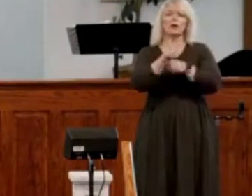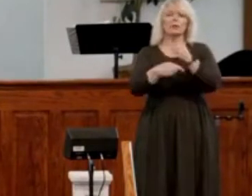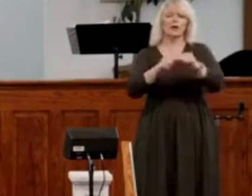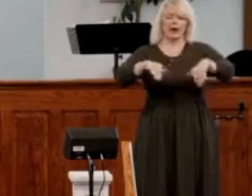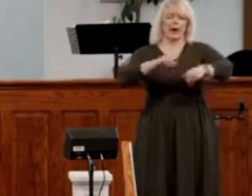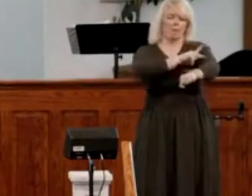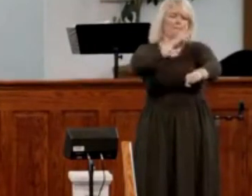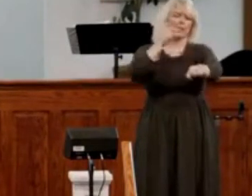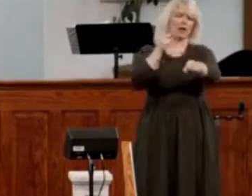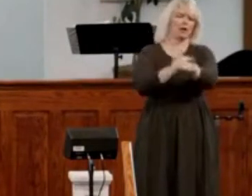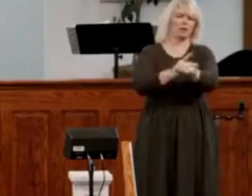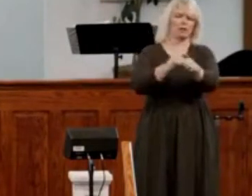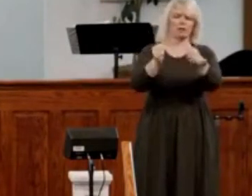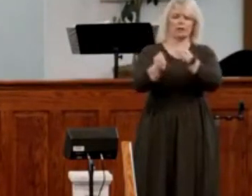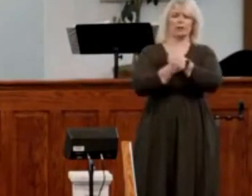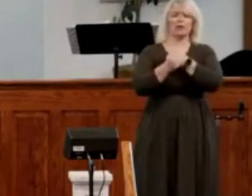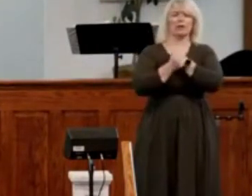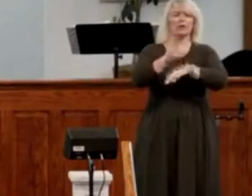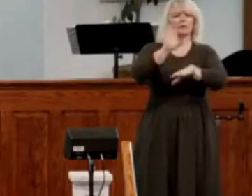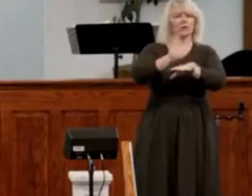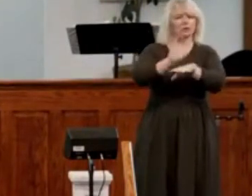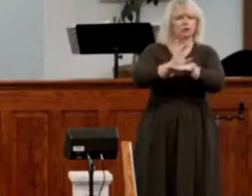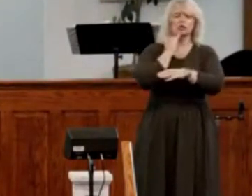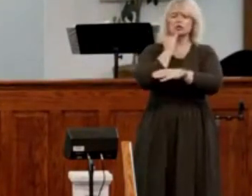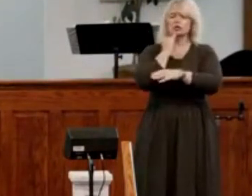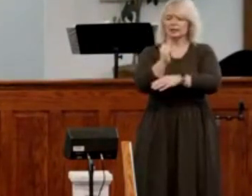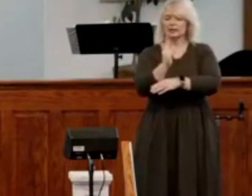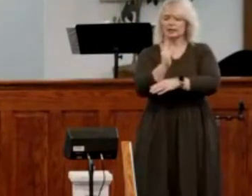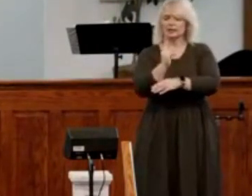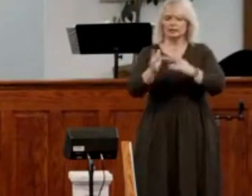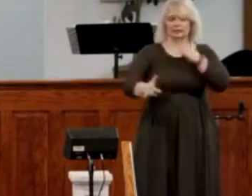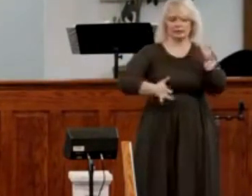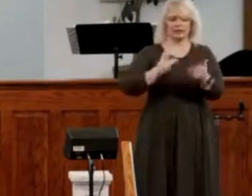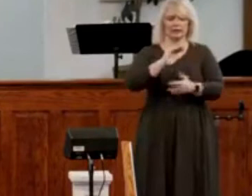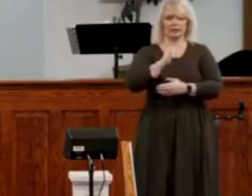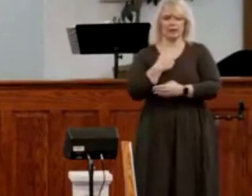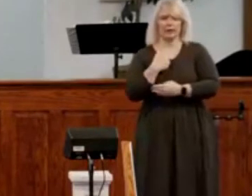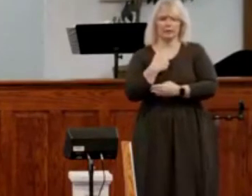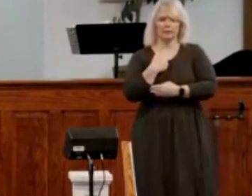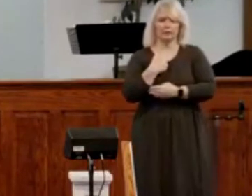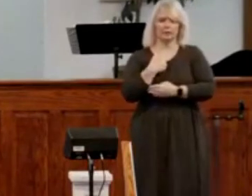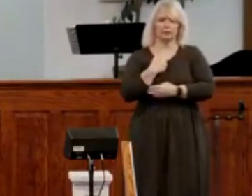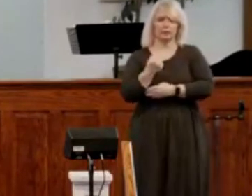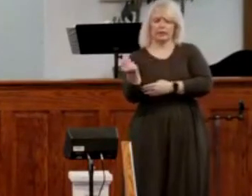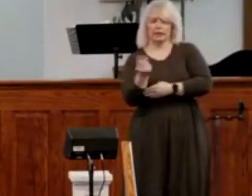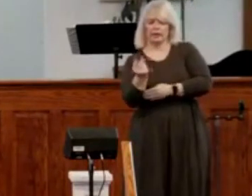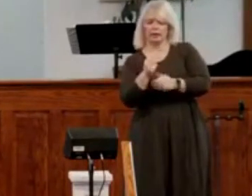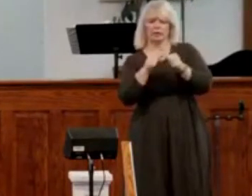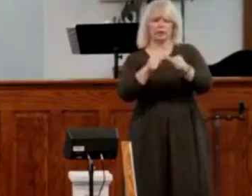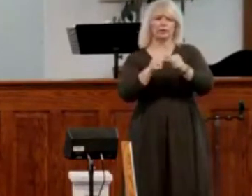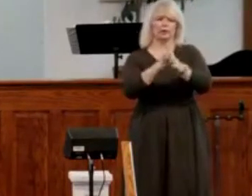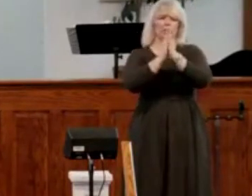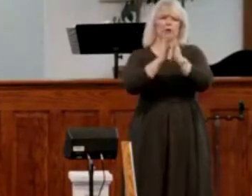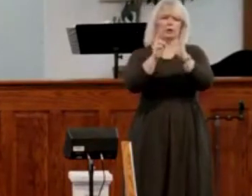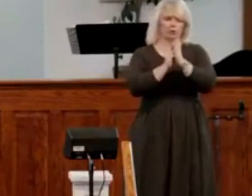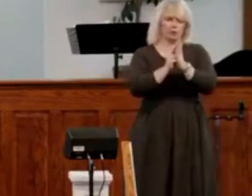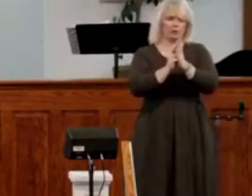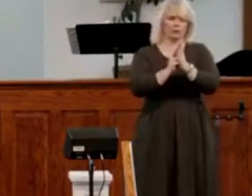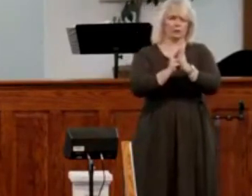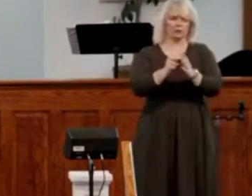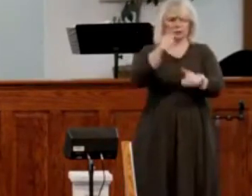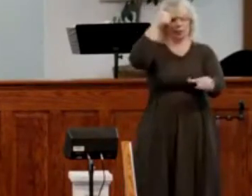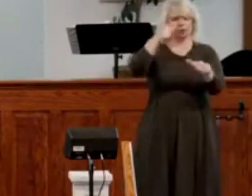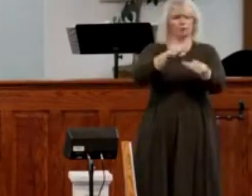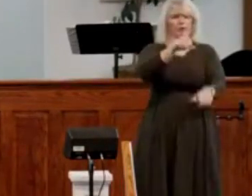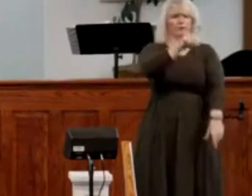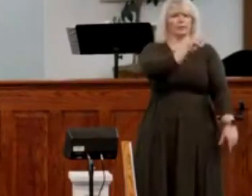powerful the love of the body of Christ is. And I always look forward to that. Okay, a couple of continued prayer requests. Continue to remember Debbie